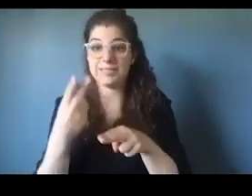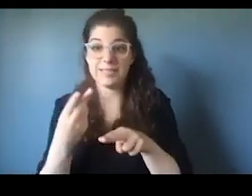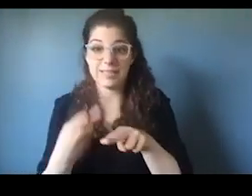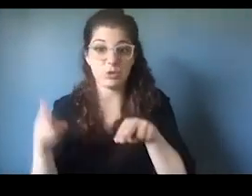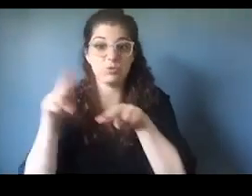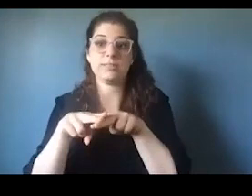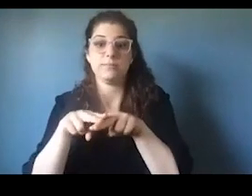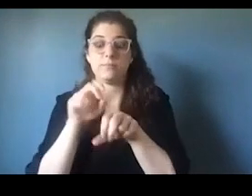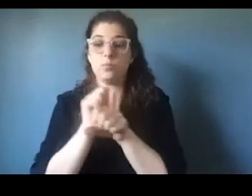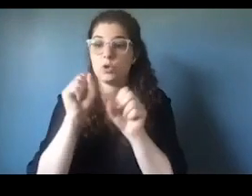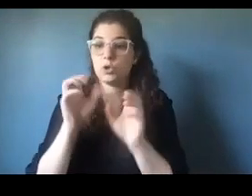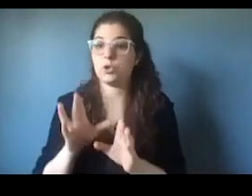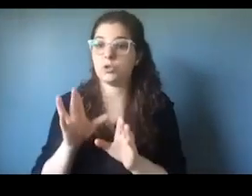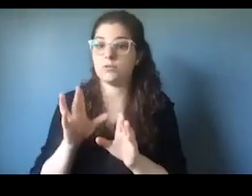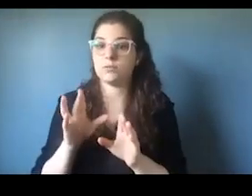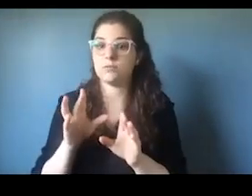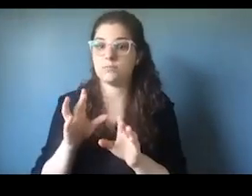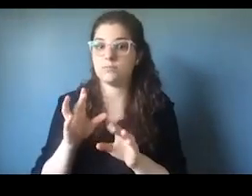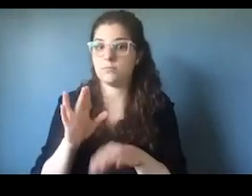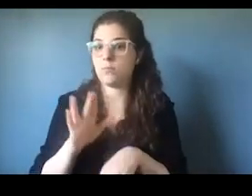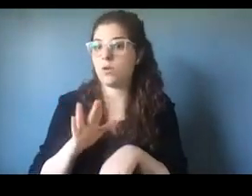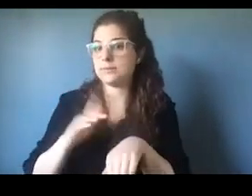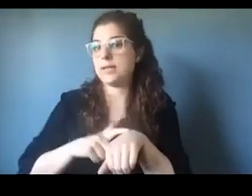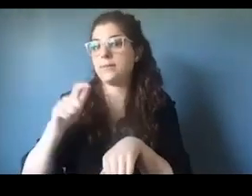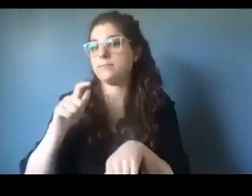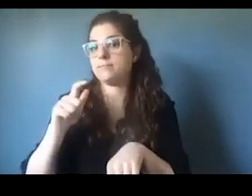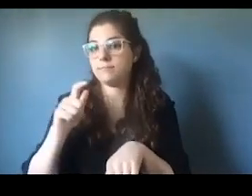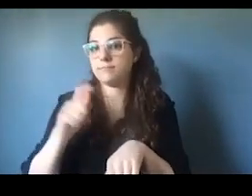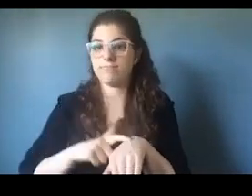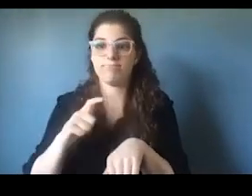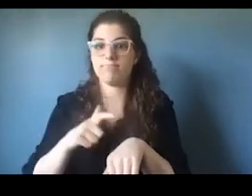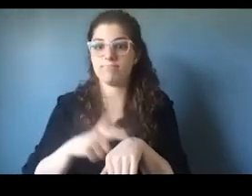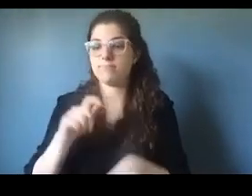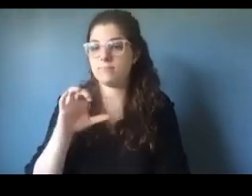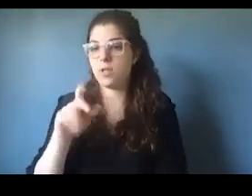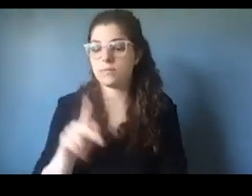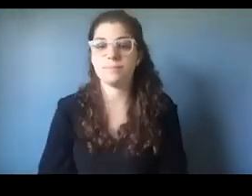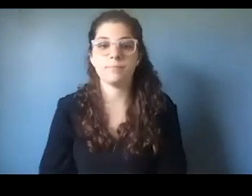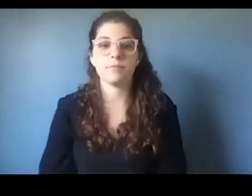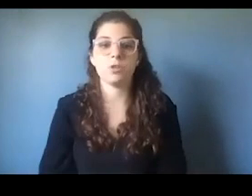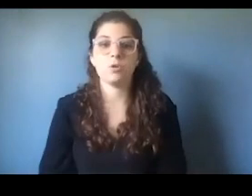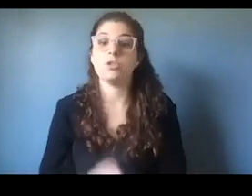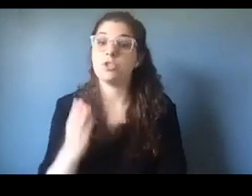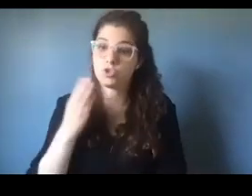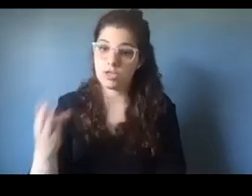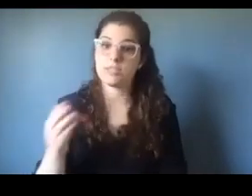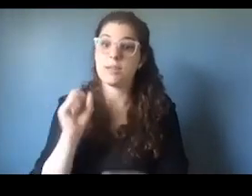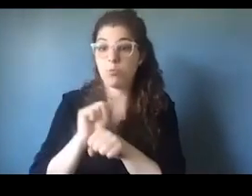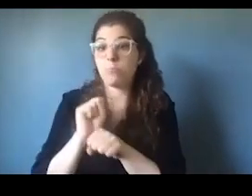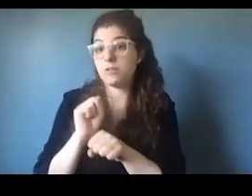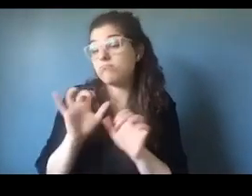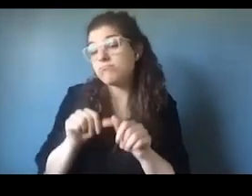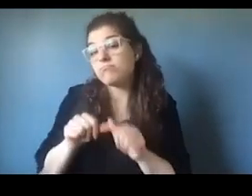workers kind of punching the time clock digitally. So suggesting that employment is indeed